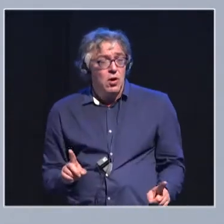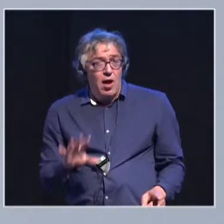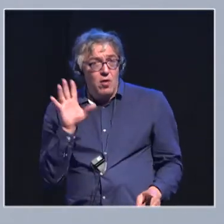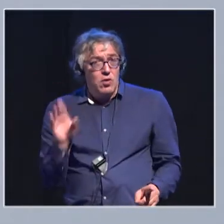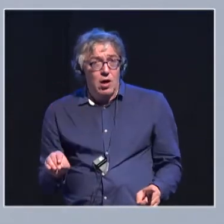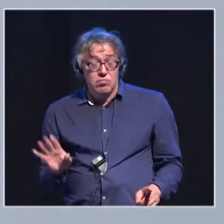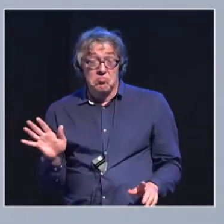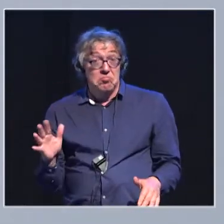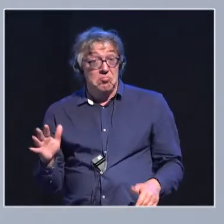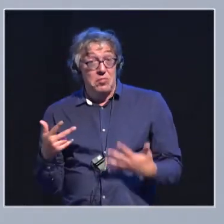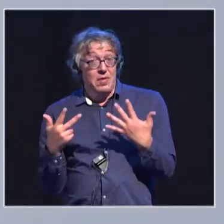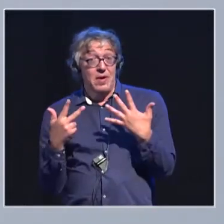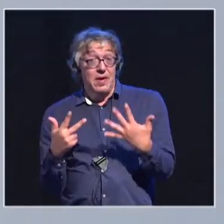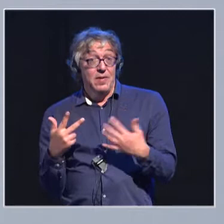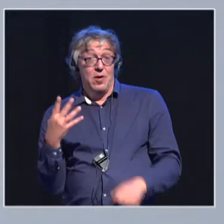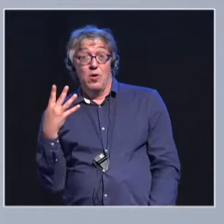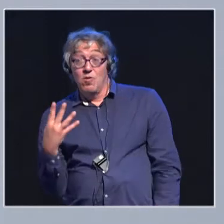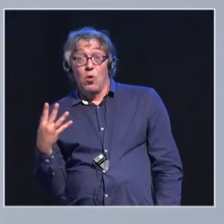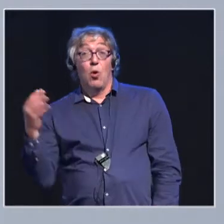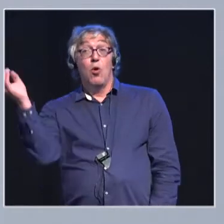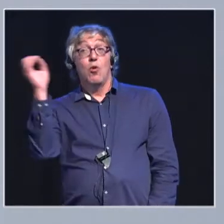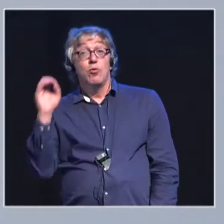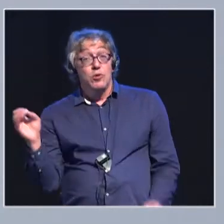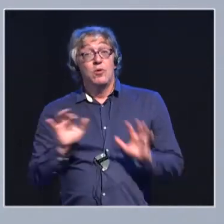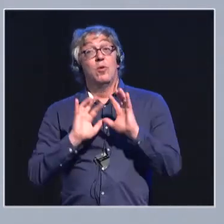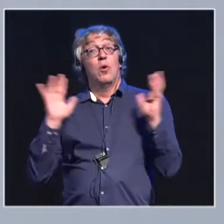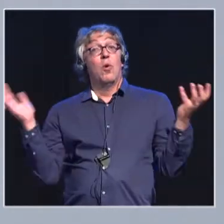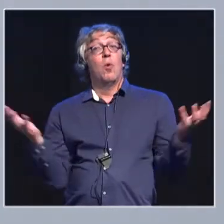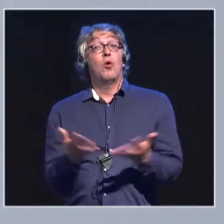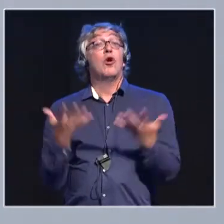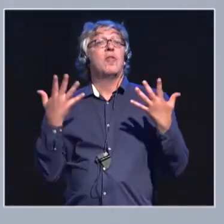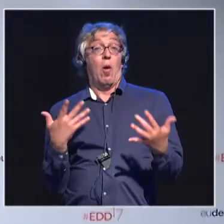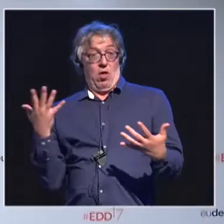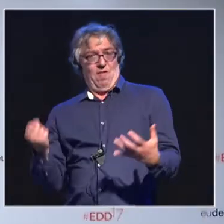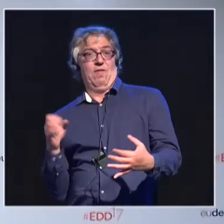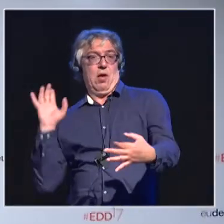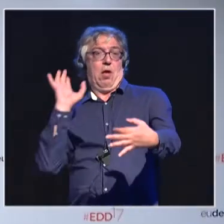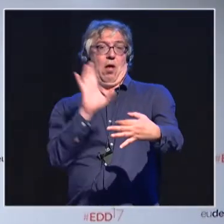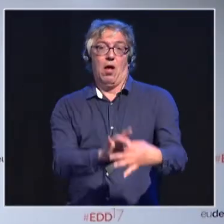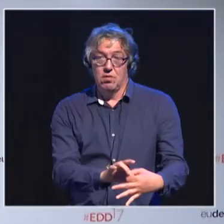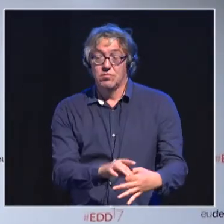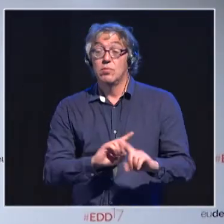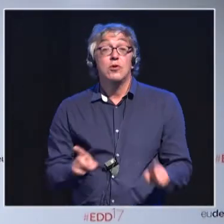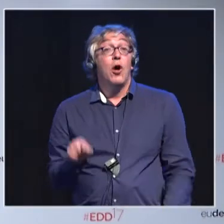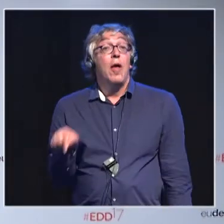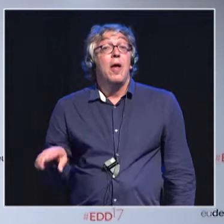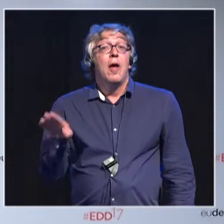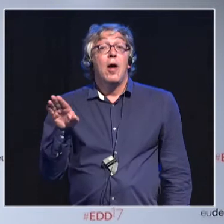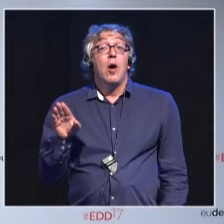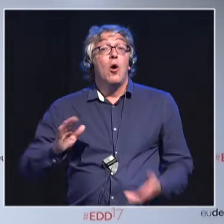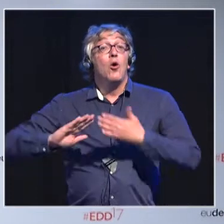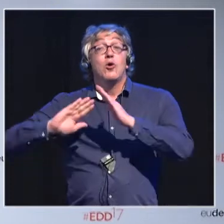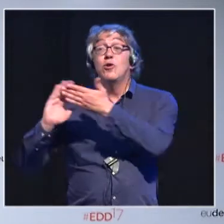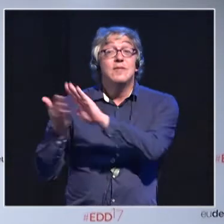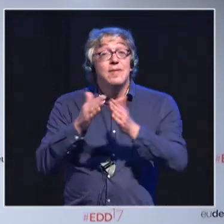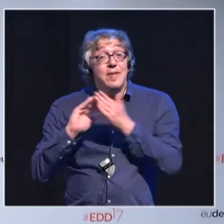84% of the global population is connected, but only 67% of the urban